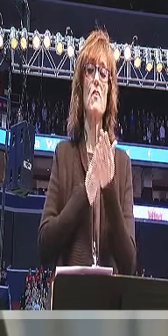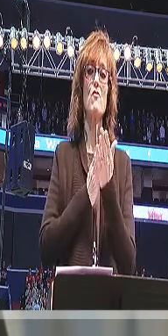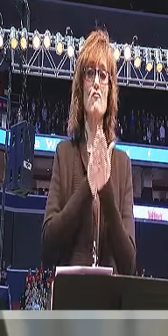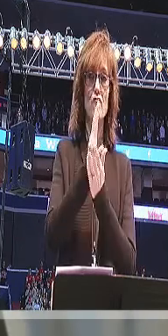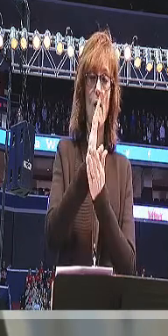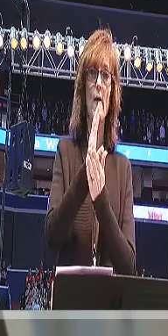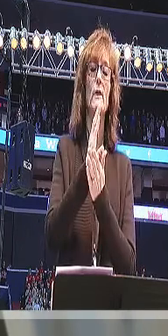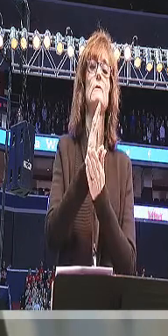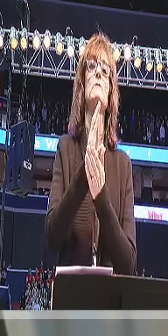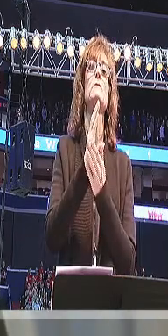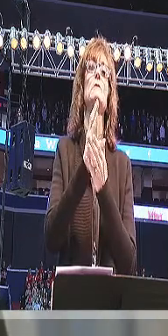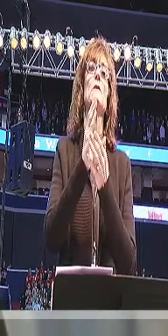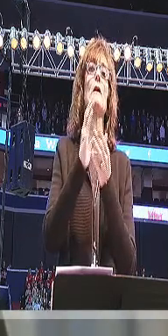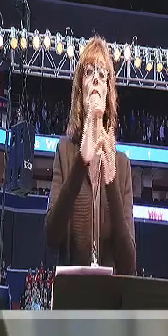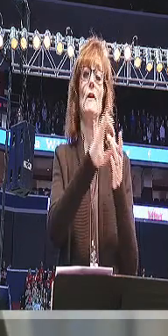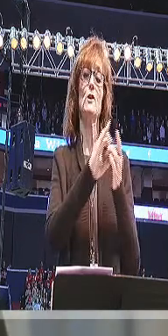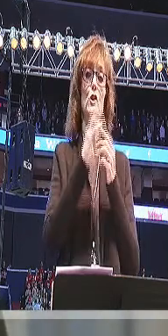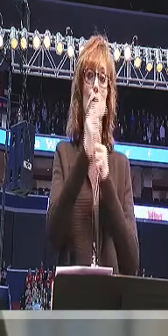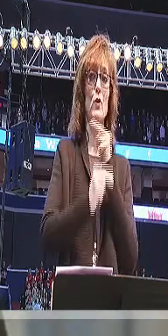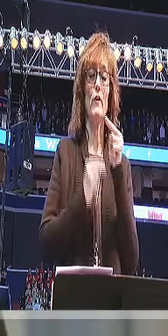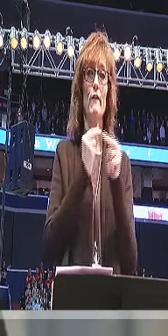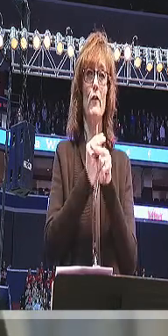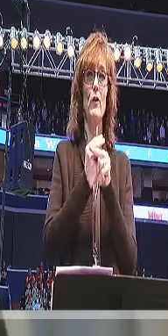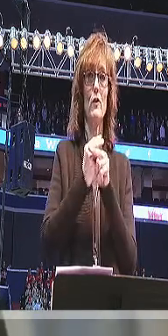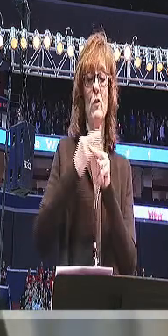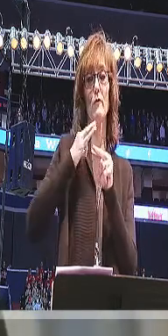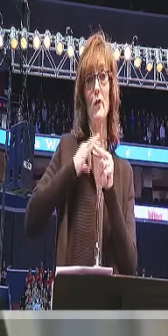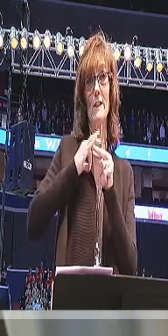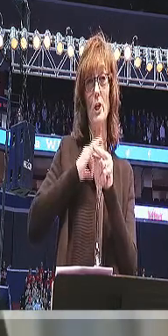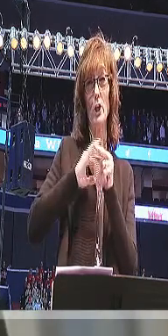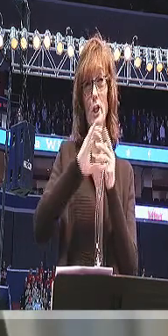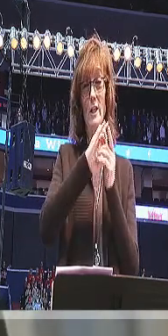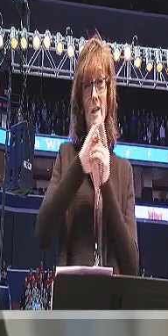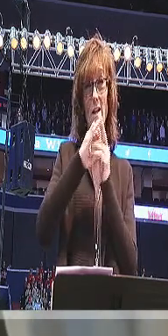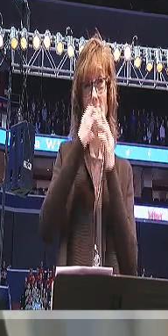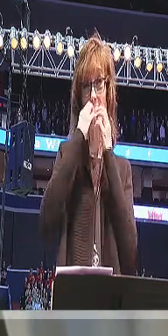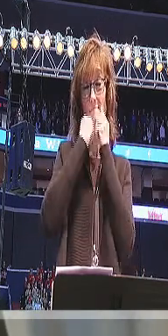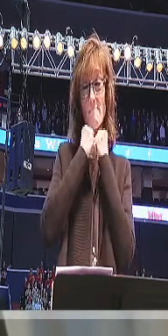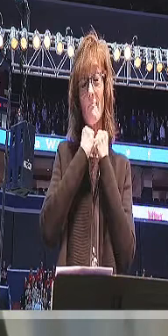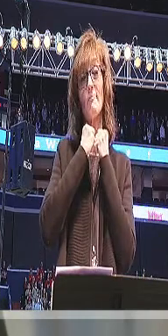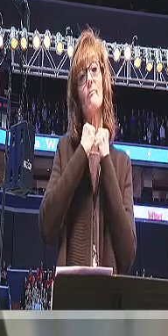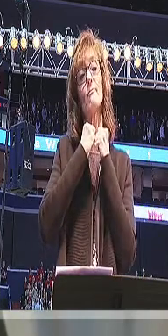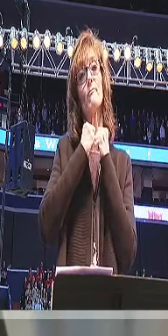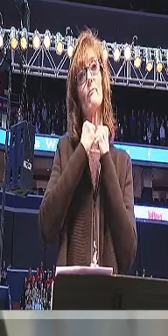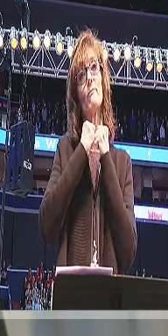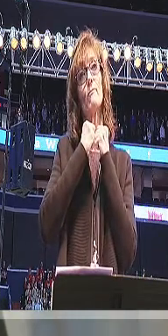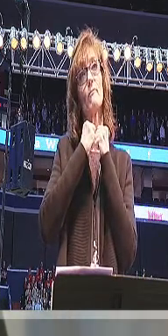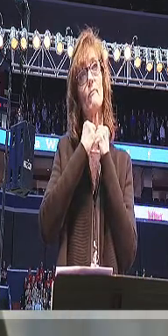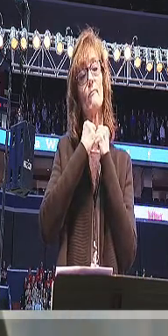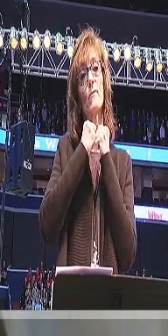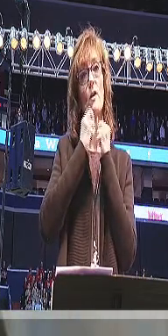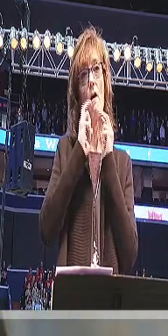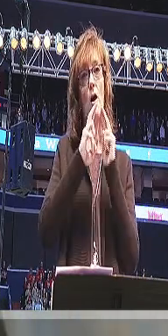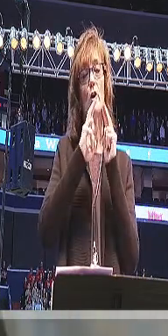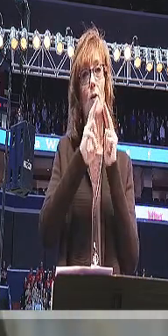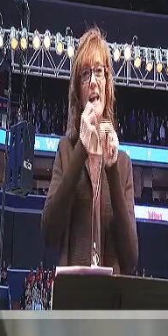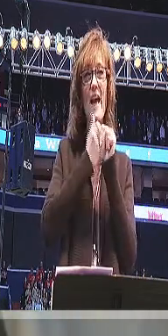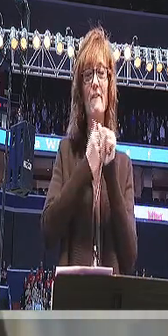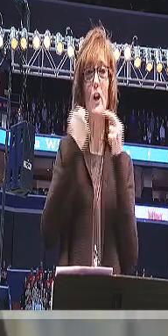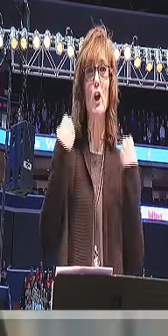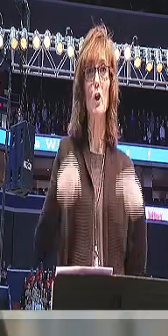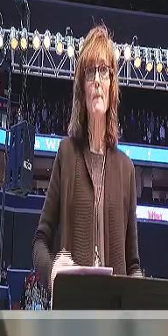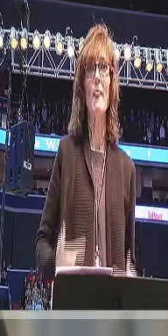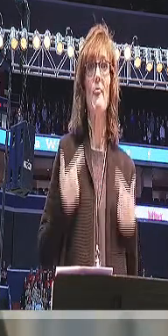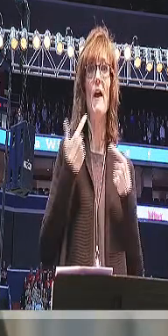universal fraternity and respect for the sacredness of every human life, of every